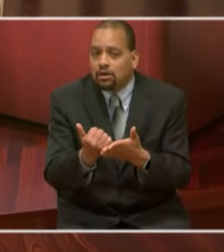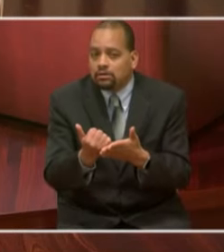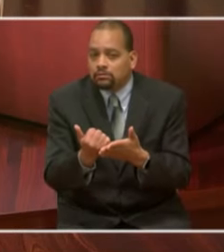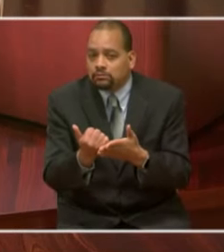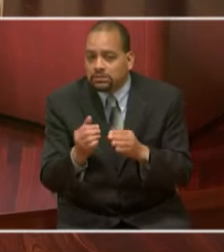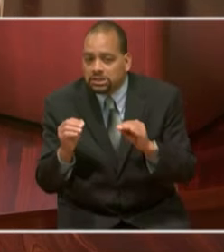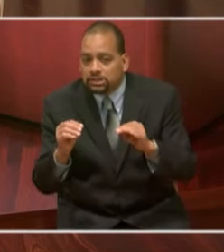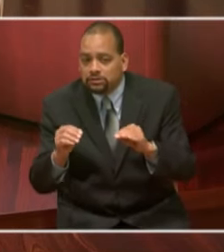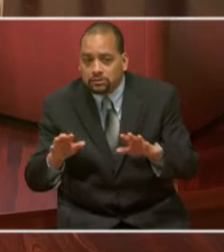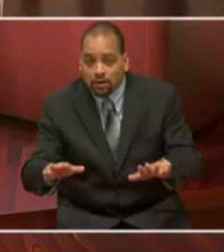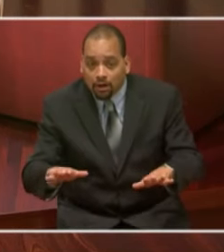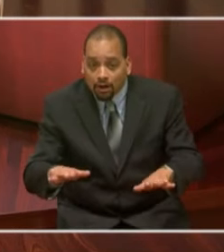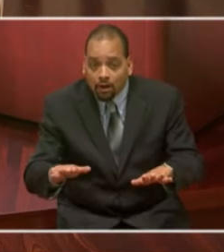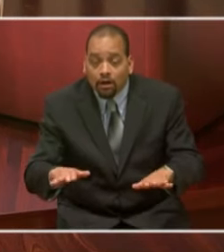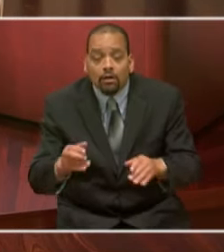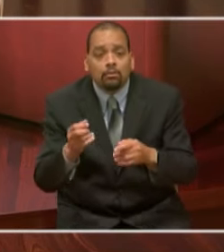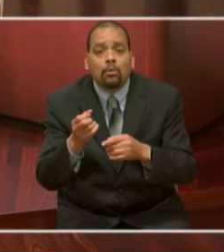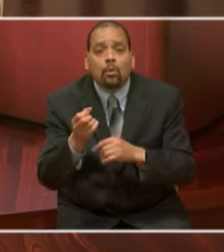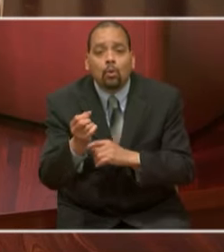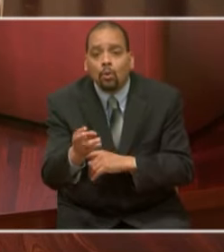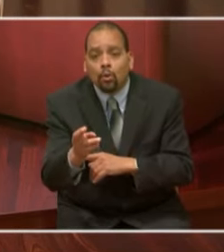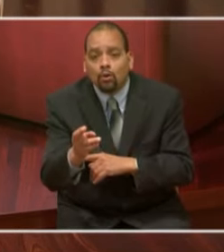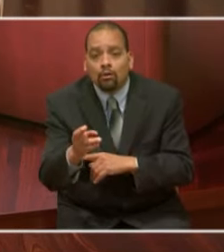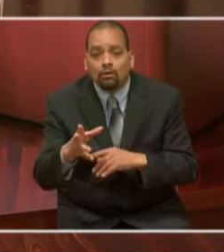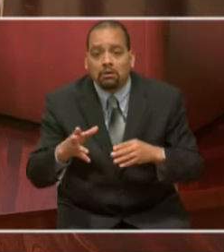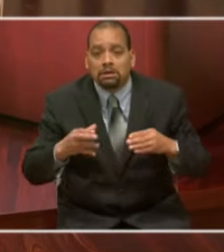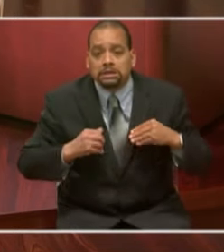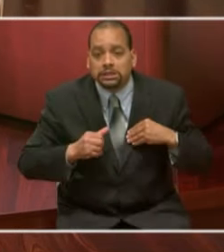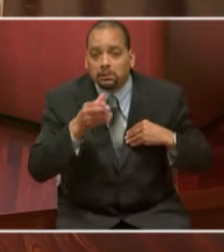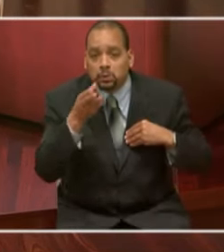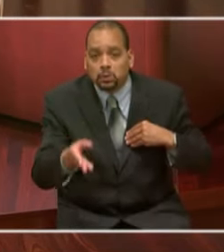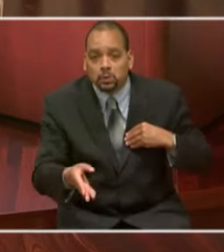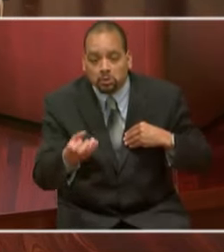he would have been marching with us,